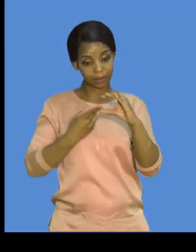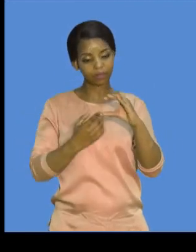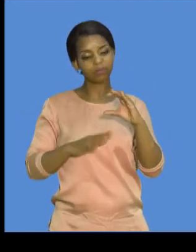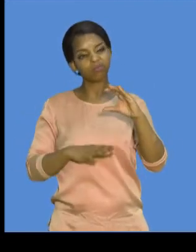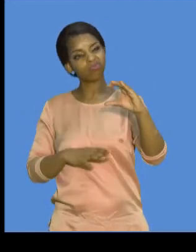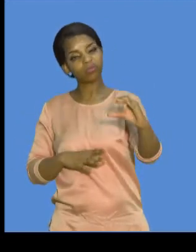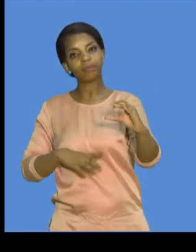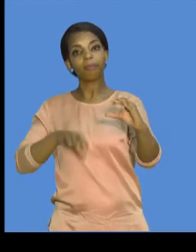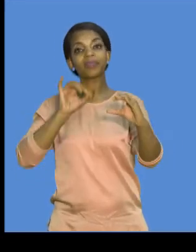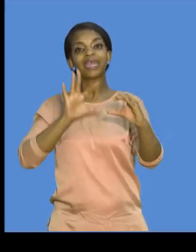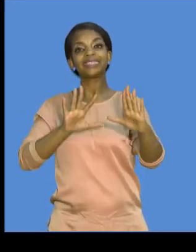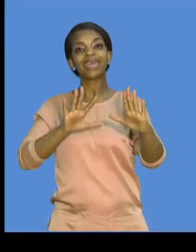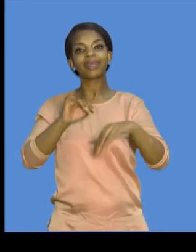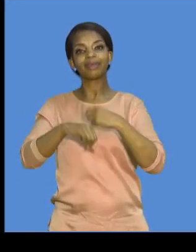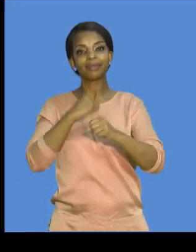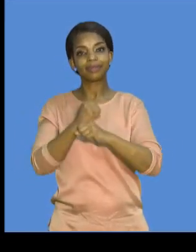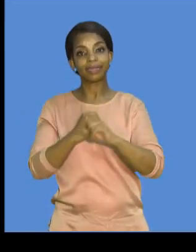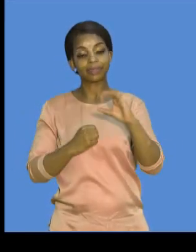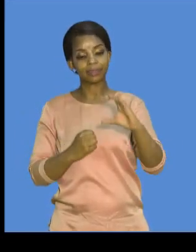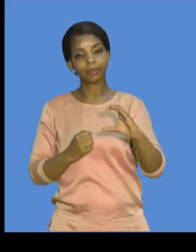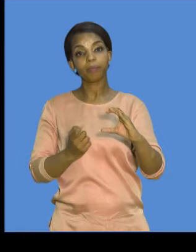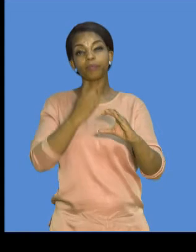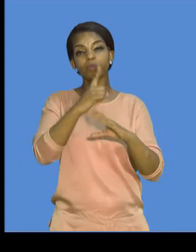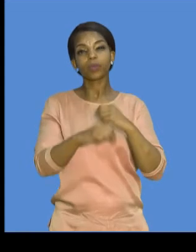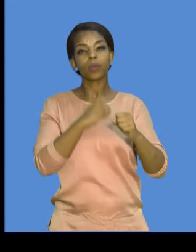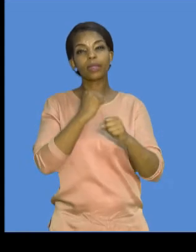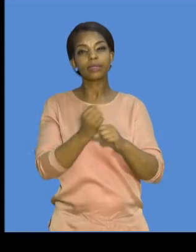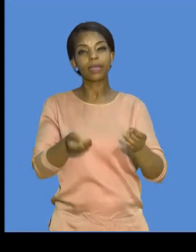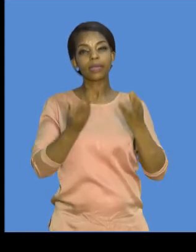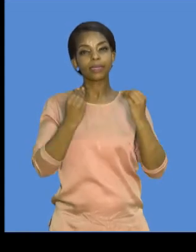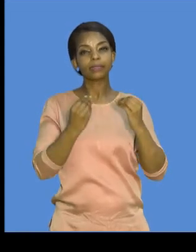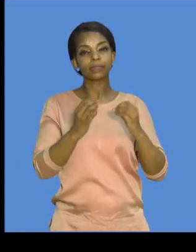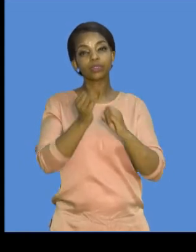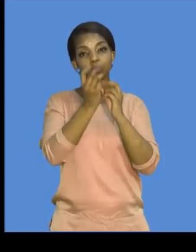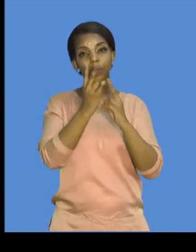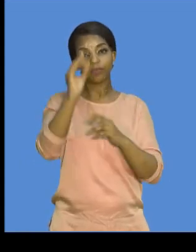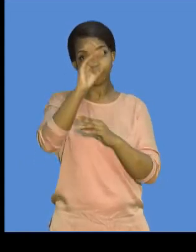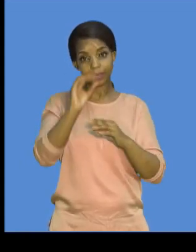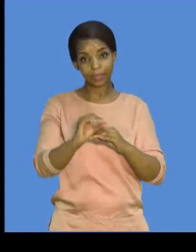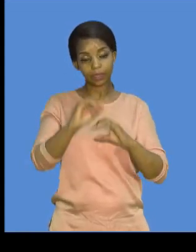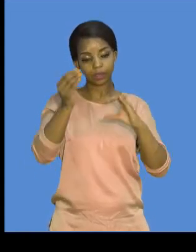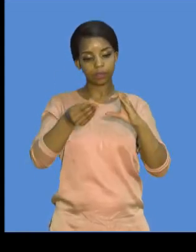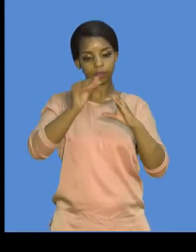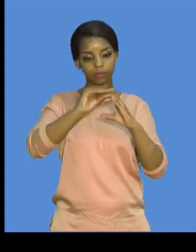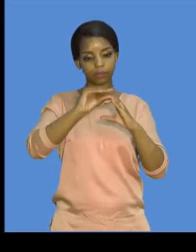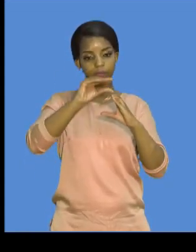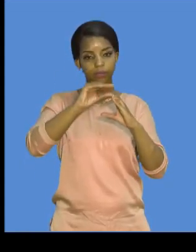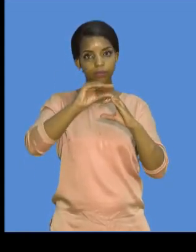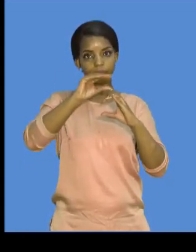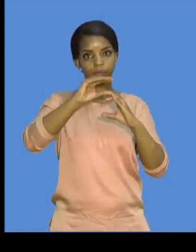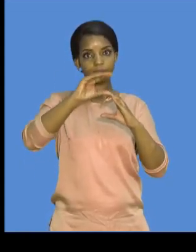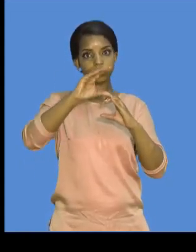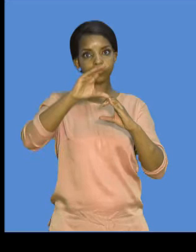years, and they're giving you 12% per annum, it means you are getting 12% of